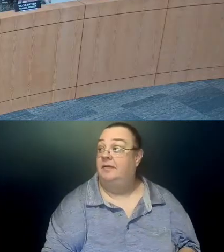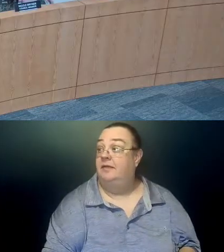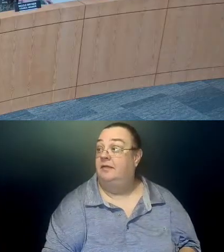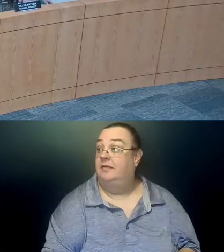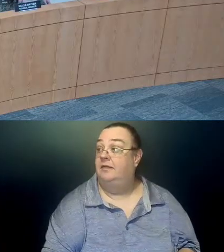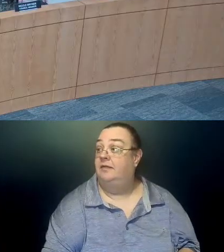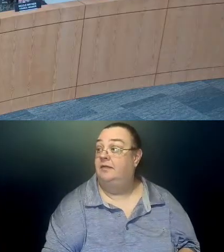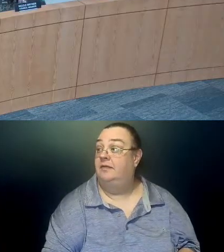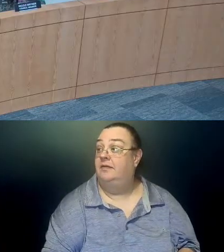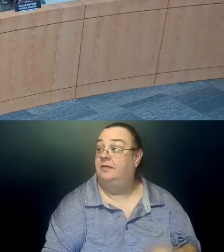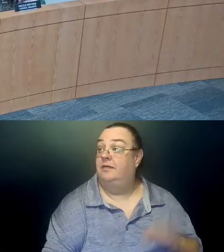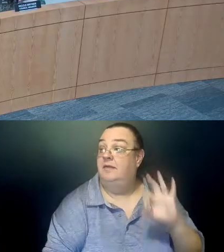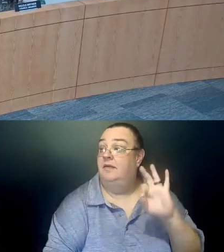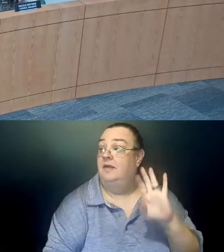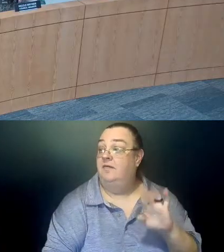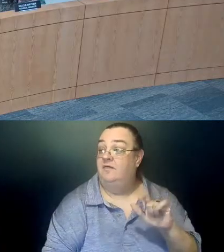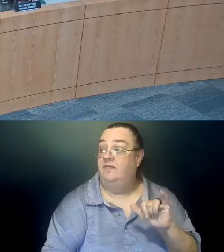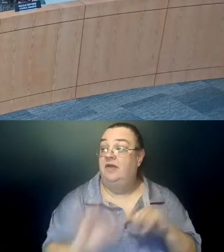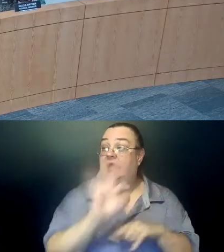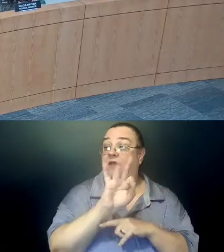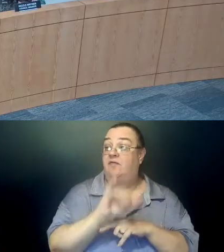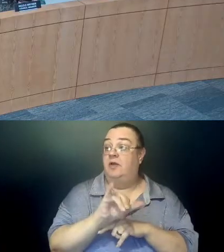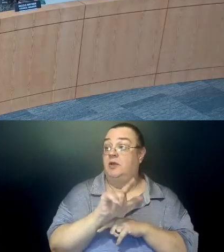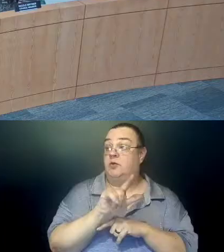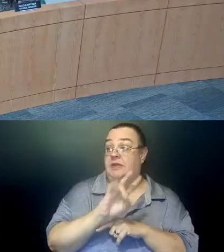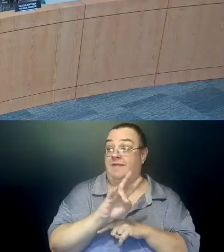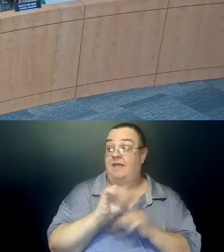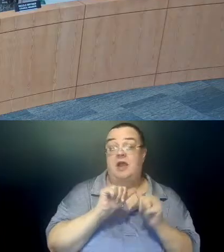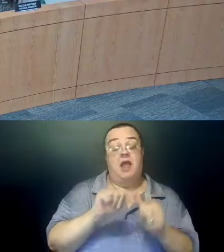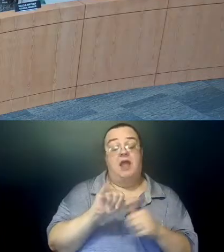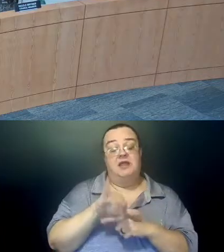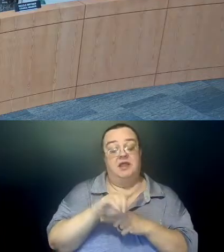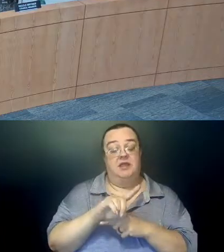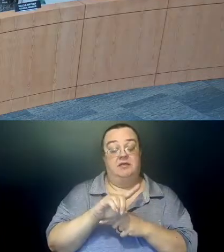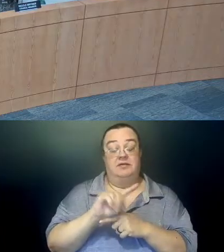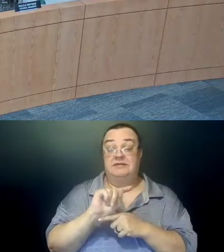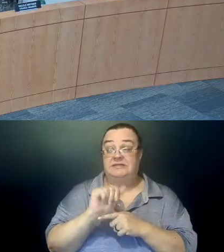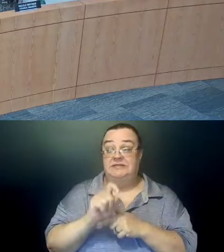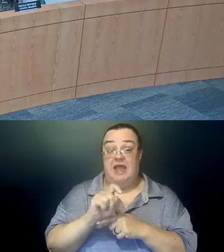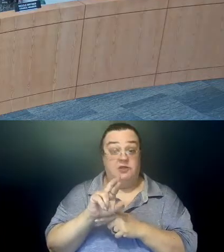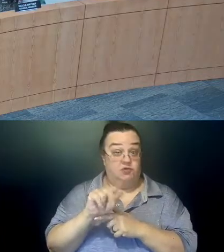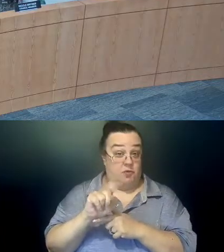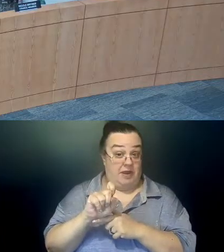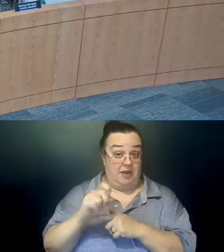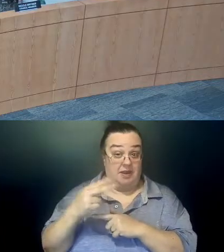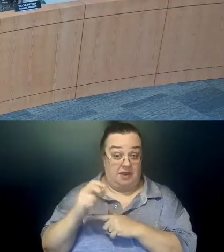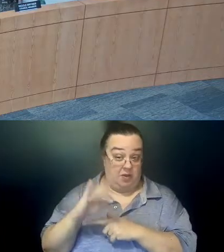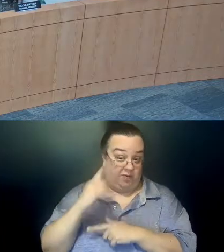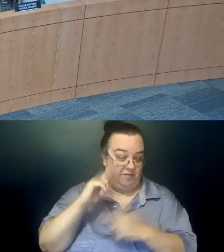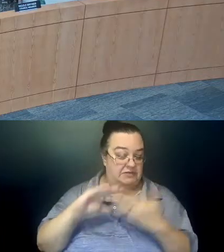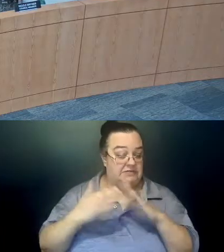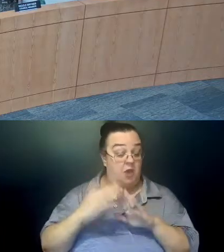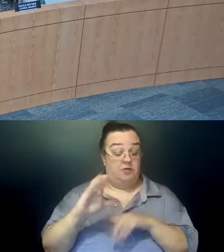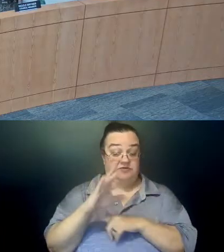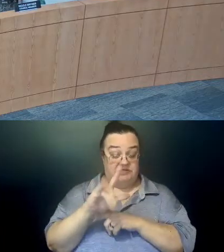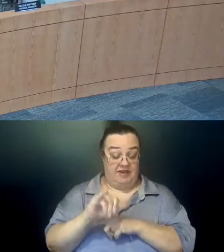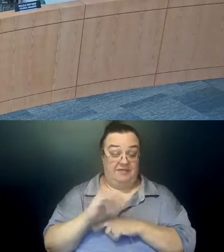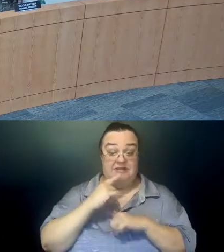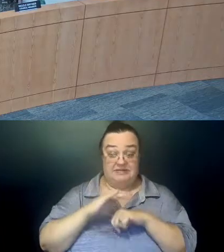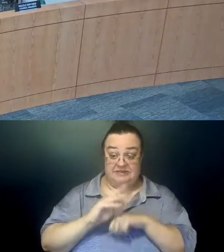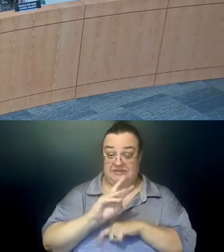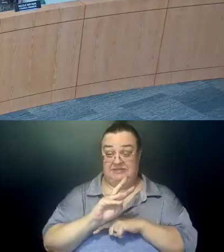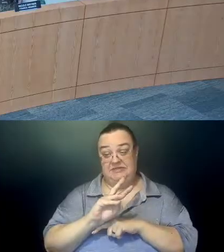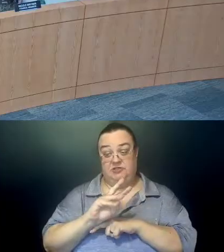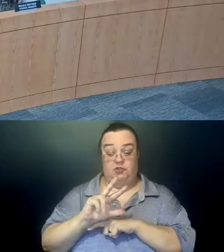FY27 constant yield tax rate hearing for the town of Cheverly. It is 6:31 PM on Thursday, the 7th